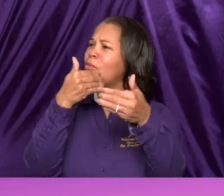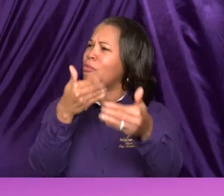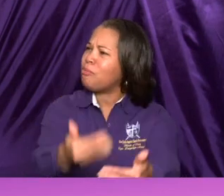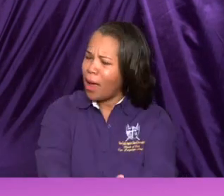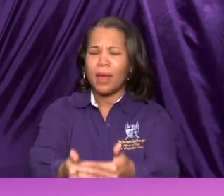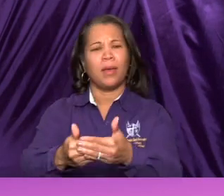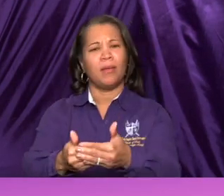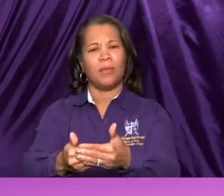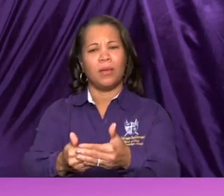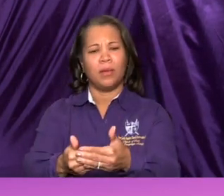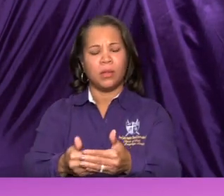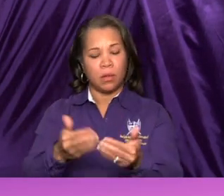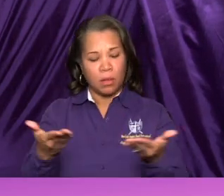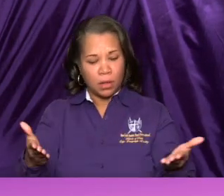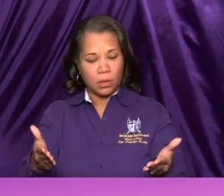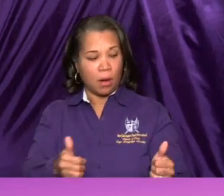for?